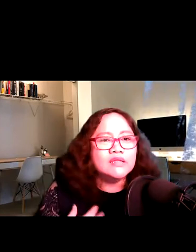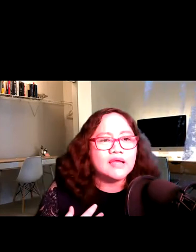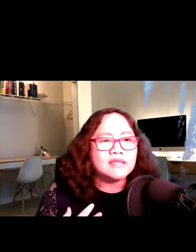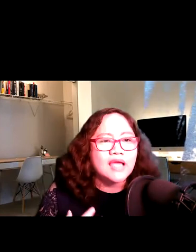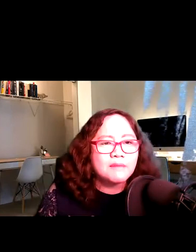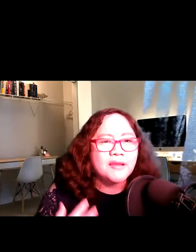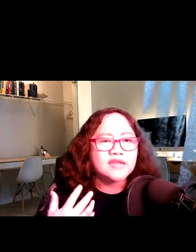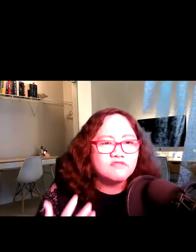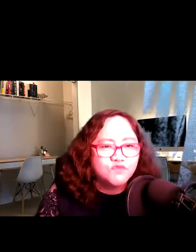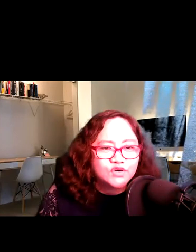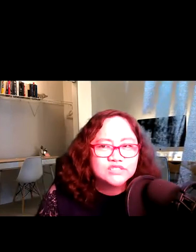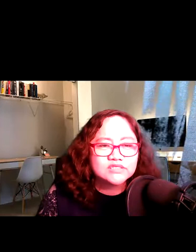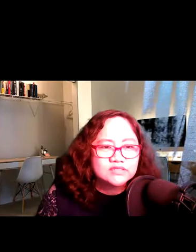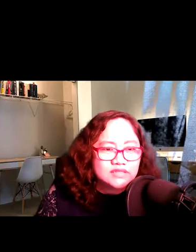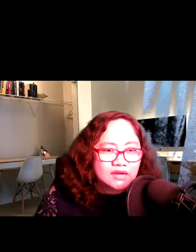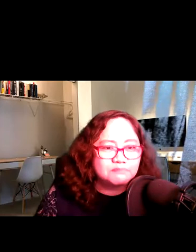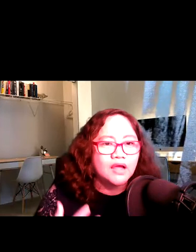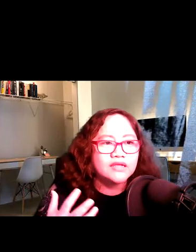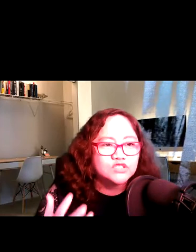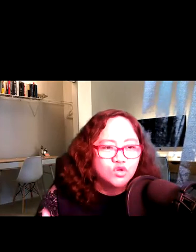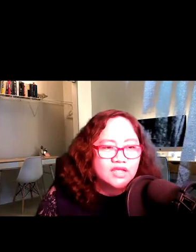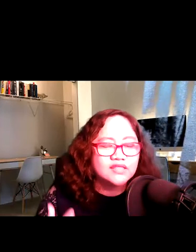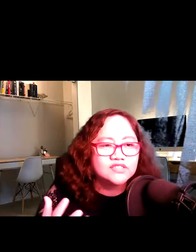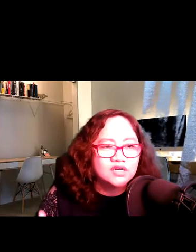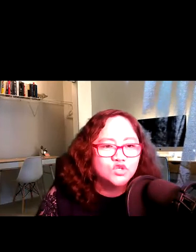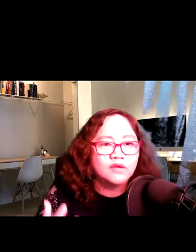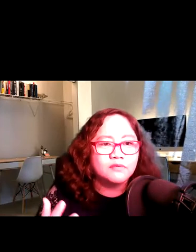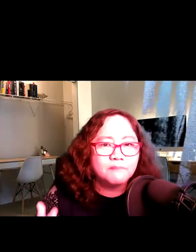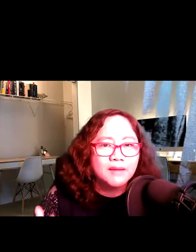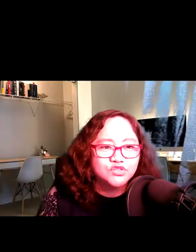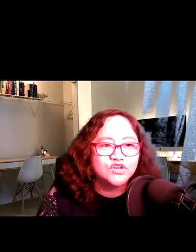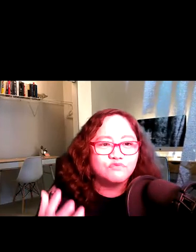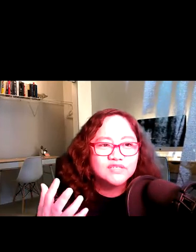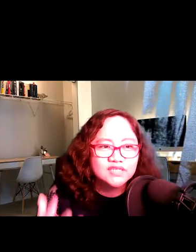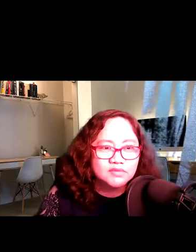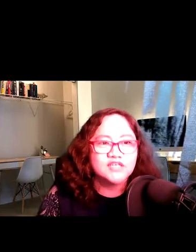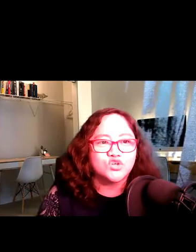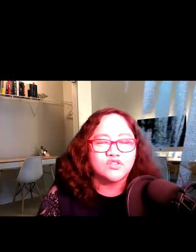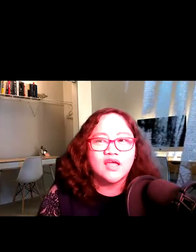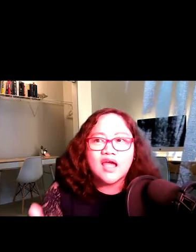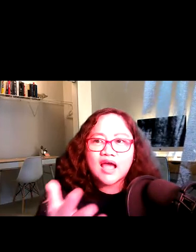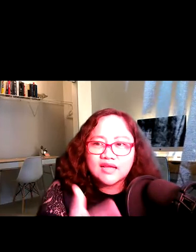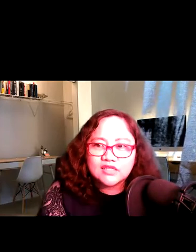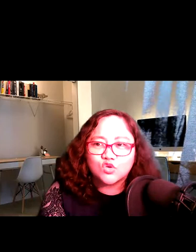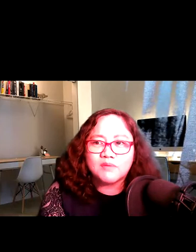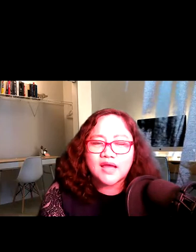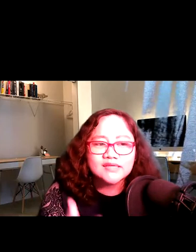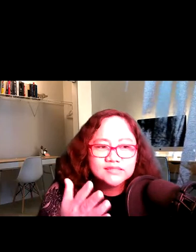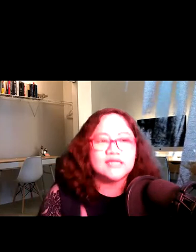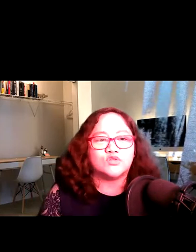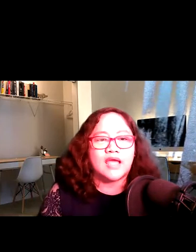na nakakapag-reinforce ng historical and structural pattern of discrimination ang ganitong